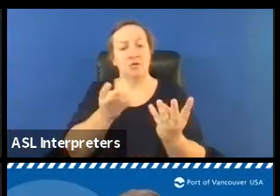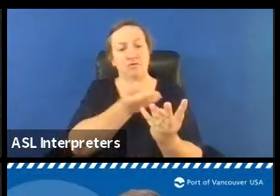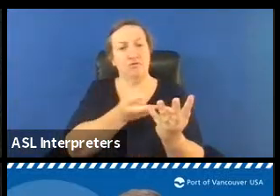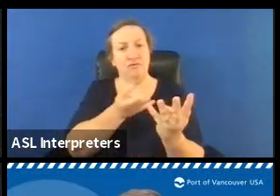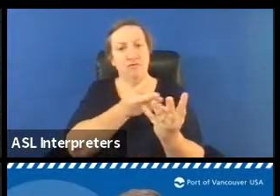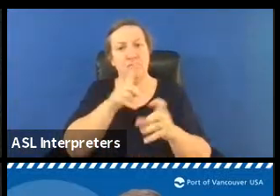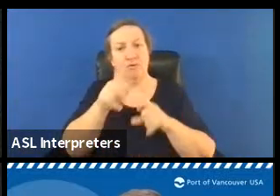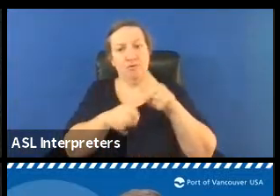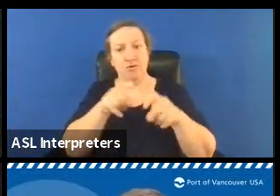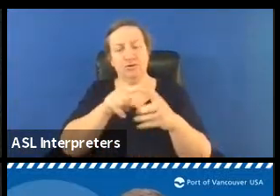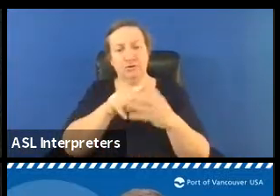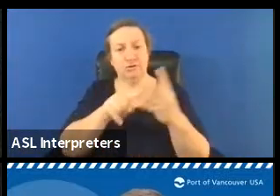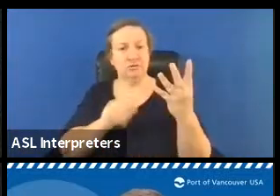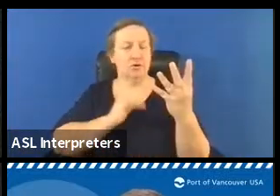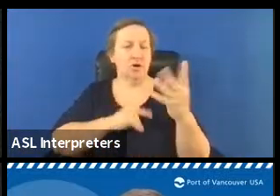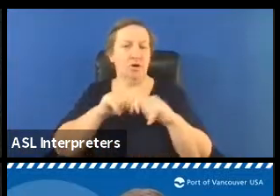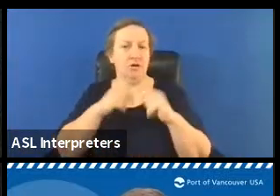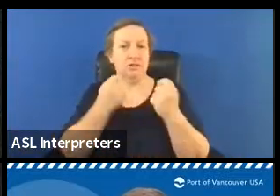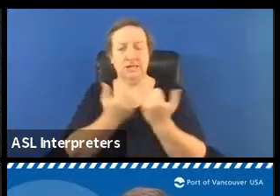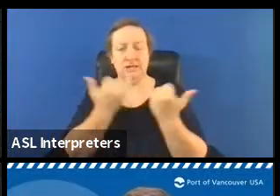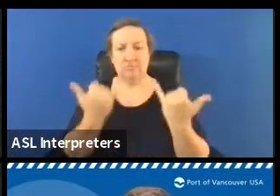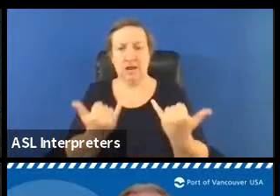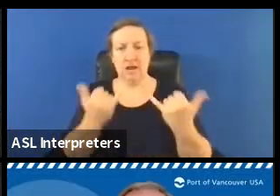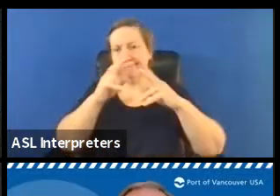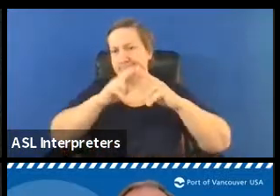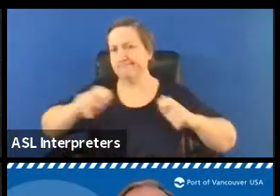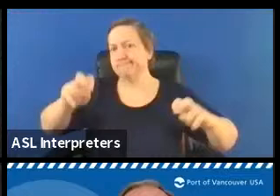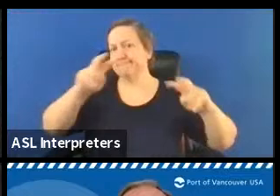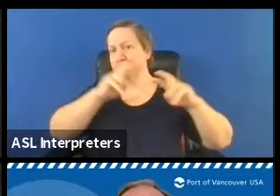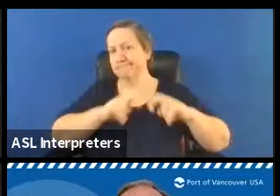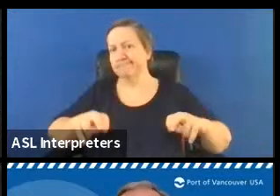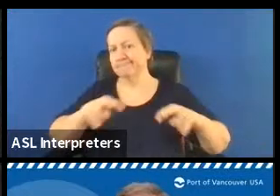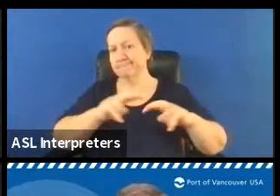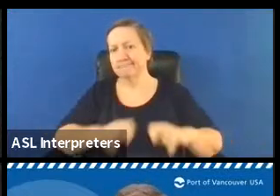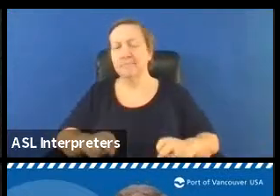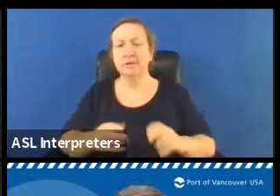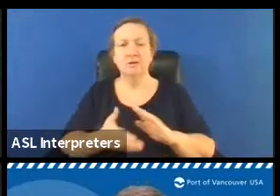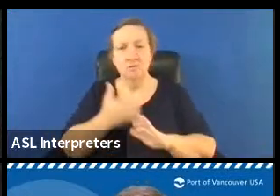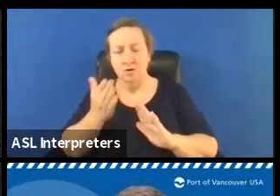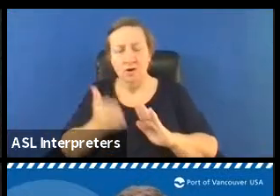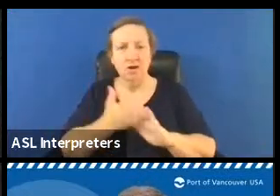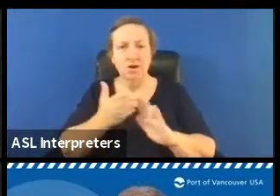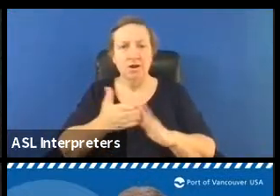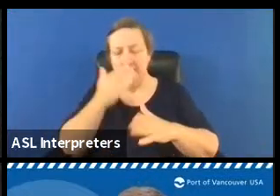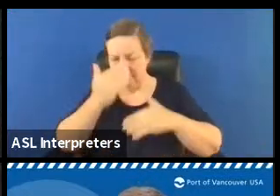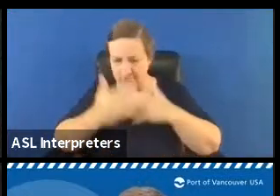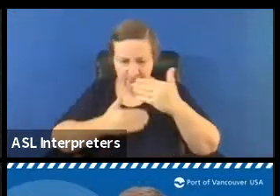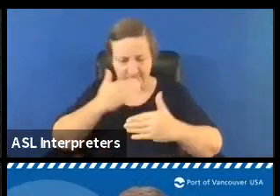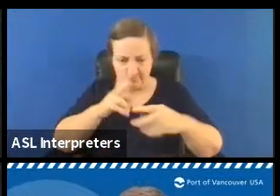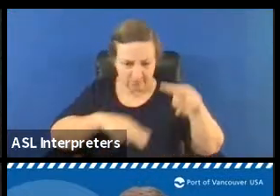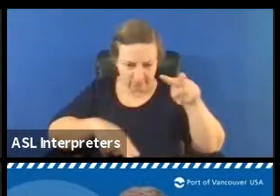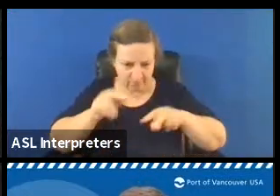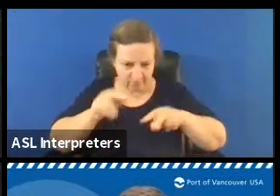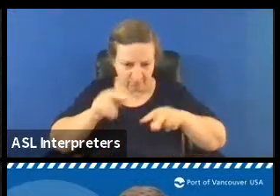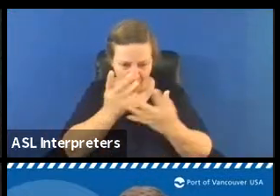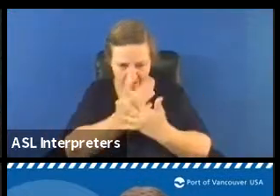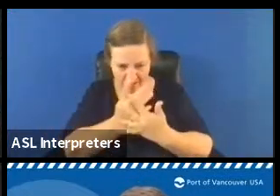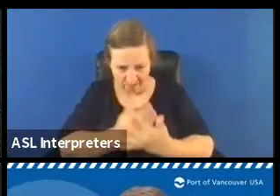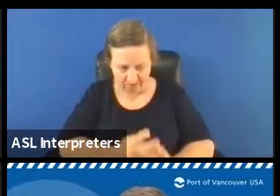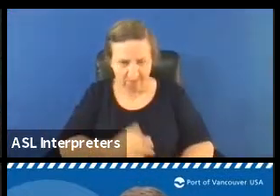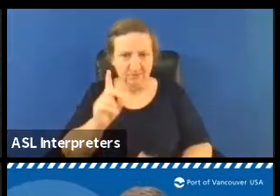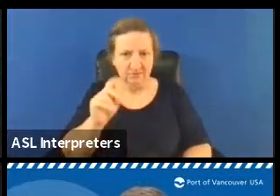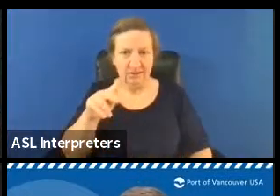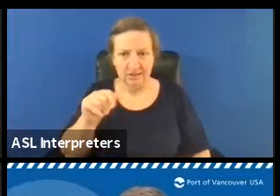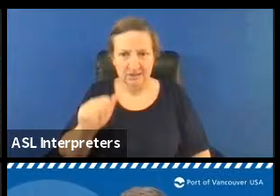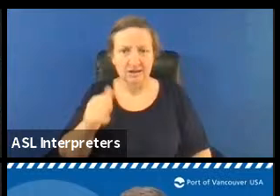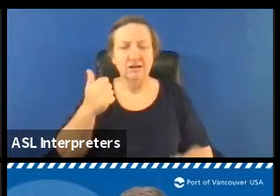the ones that our team is currently running through the data and